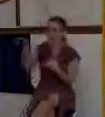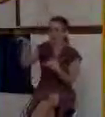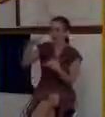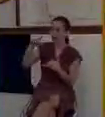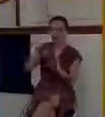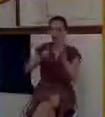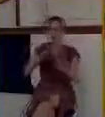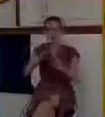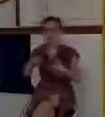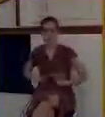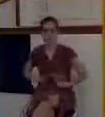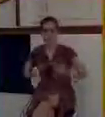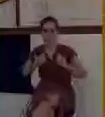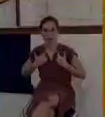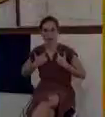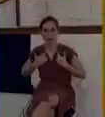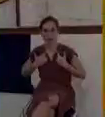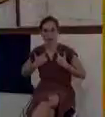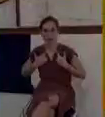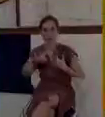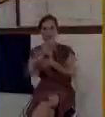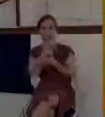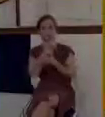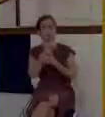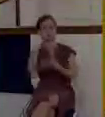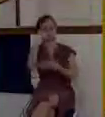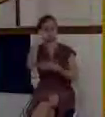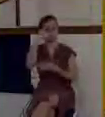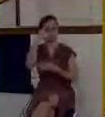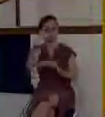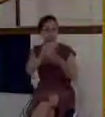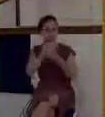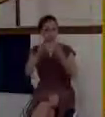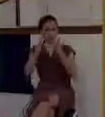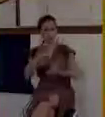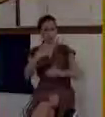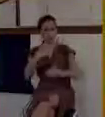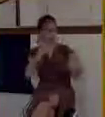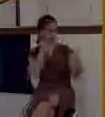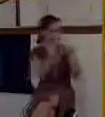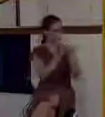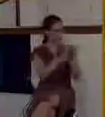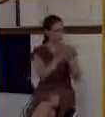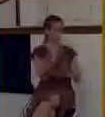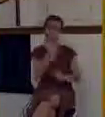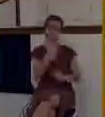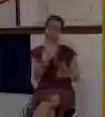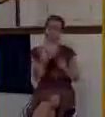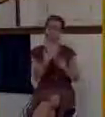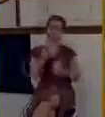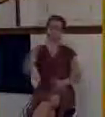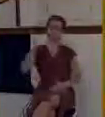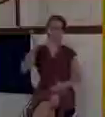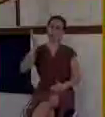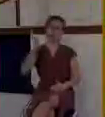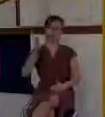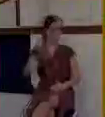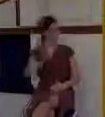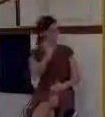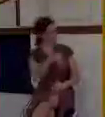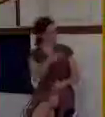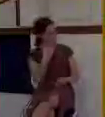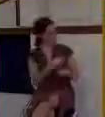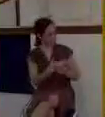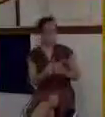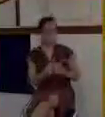said, good sermon. That was really good. Now there's a division among the religious leaders because some